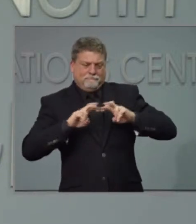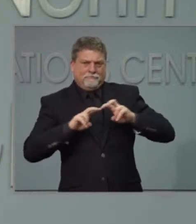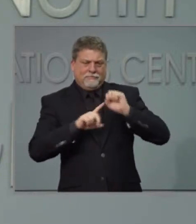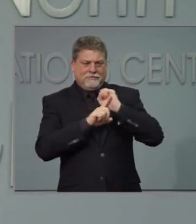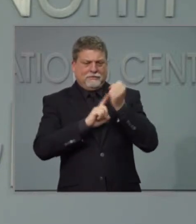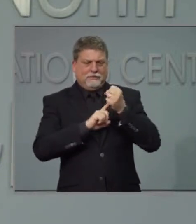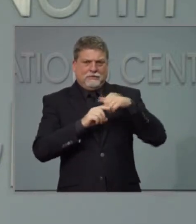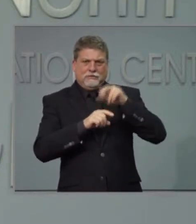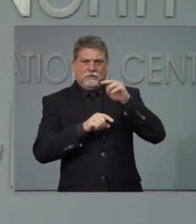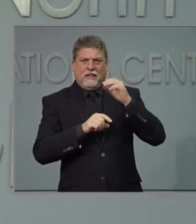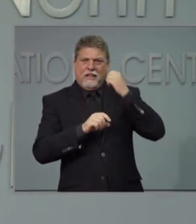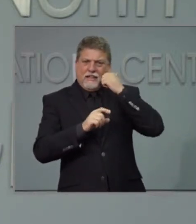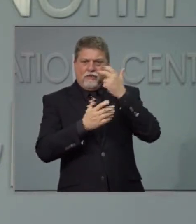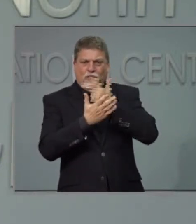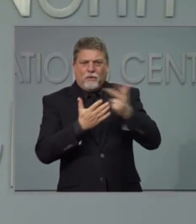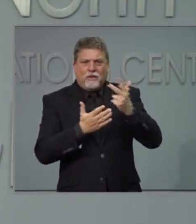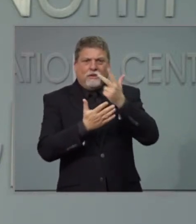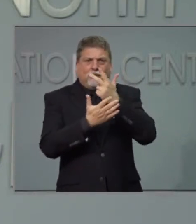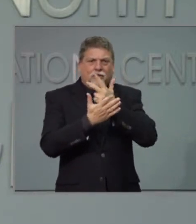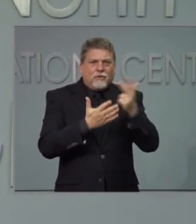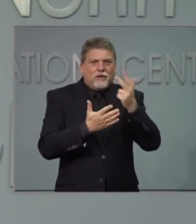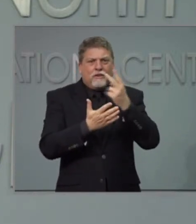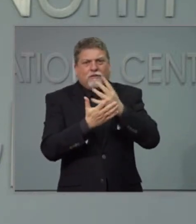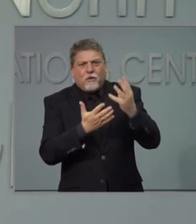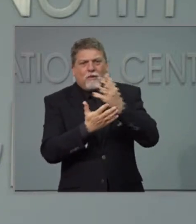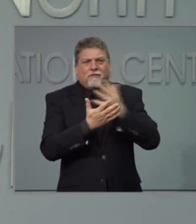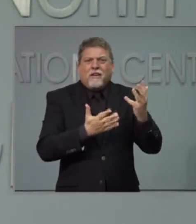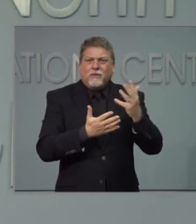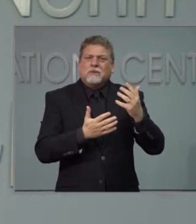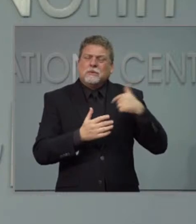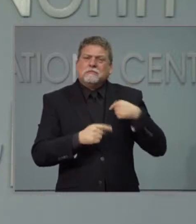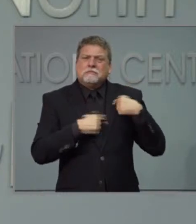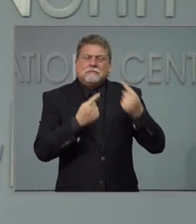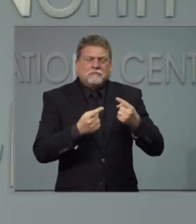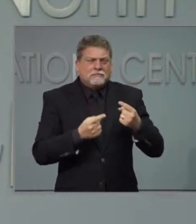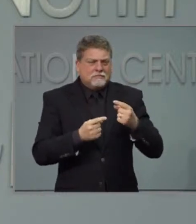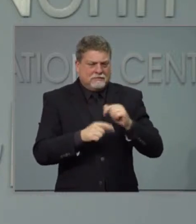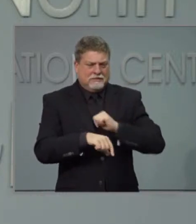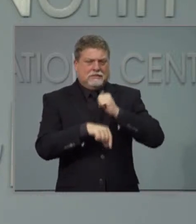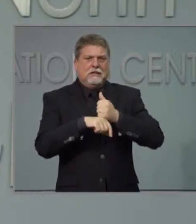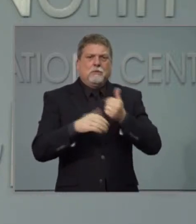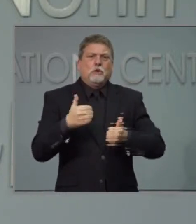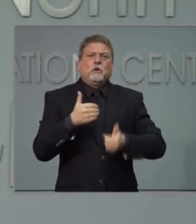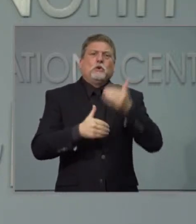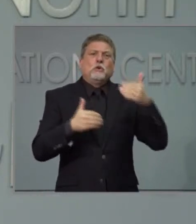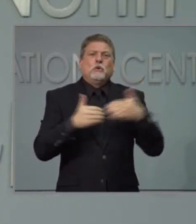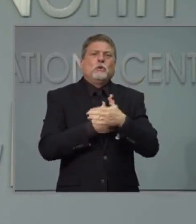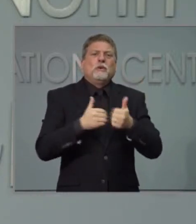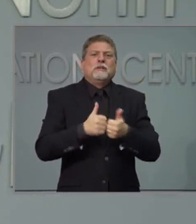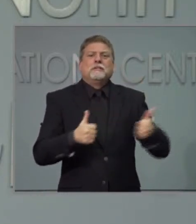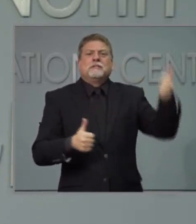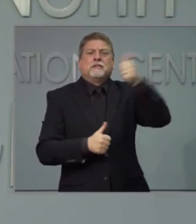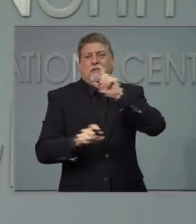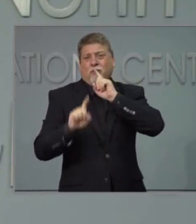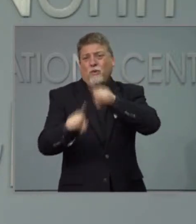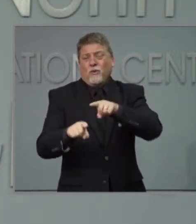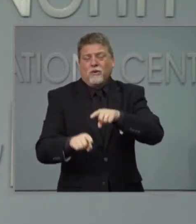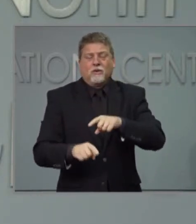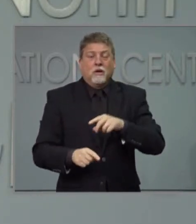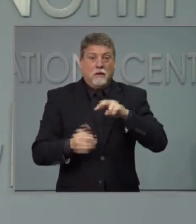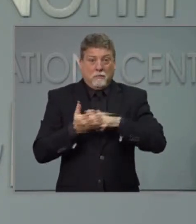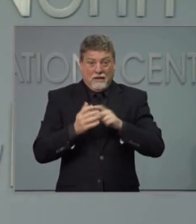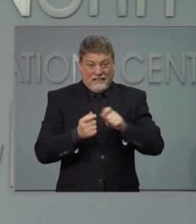overall metrics and making a determination of how long the order will be. So the order may not be